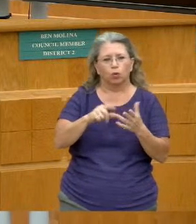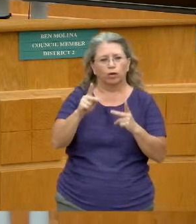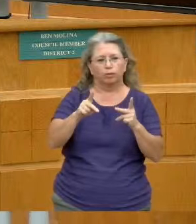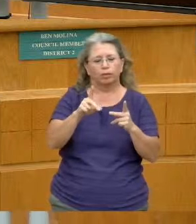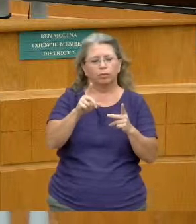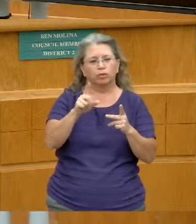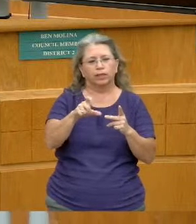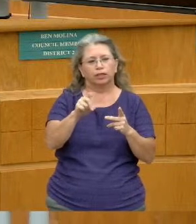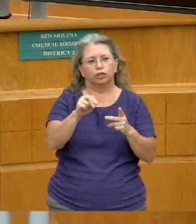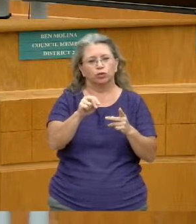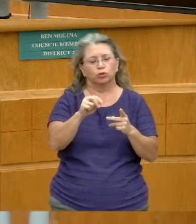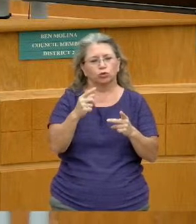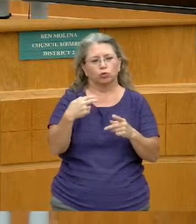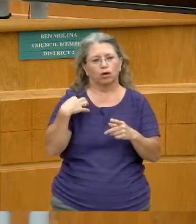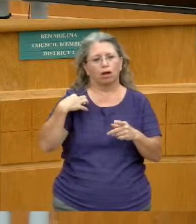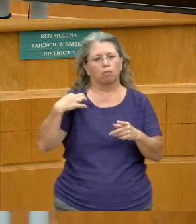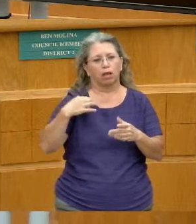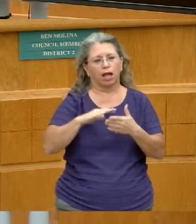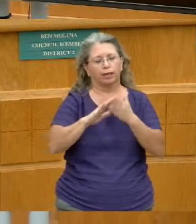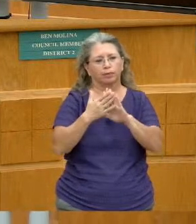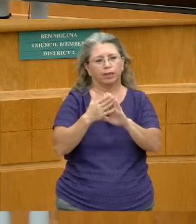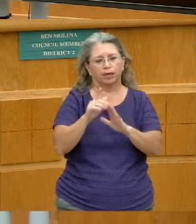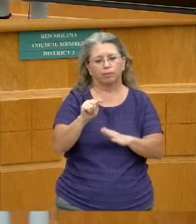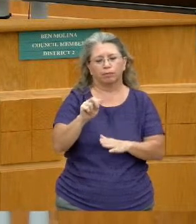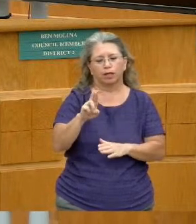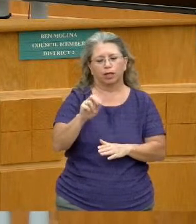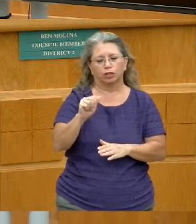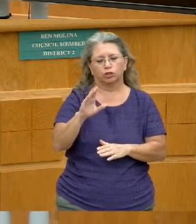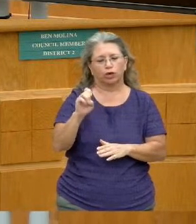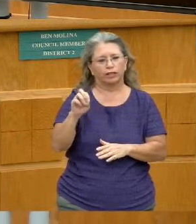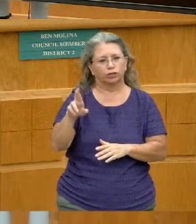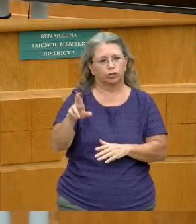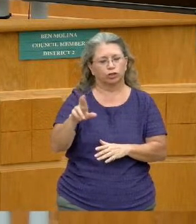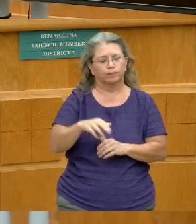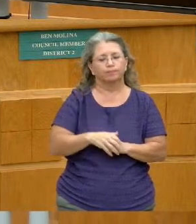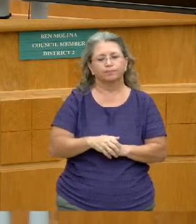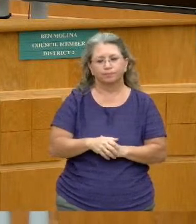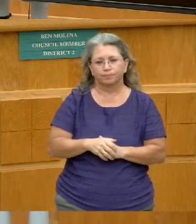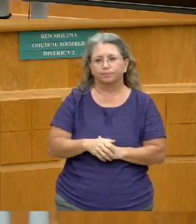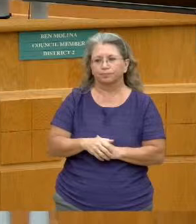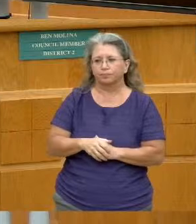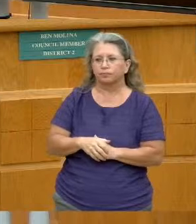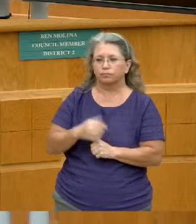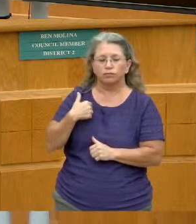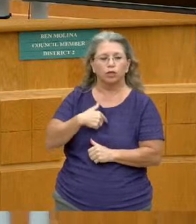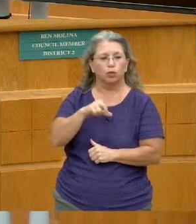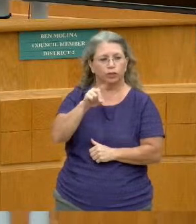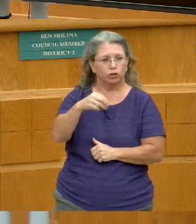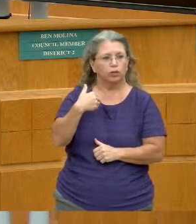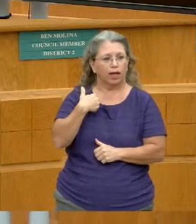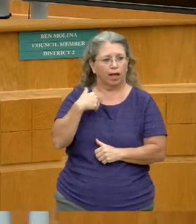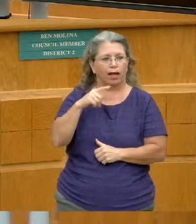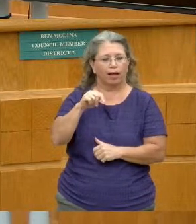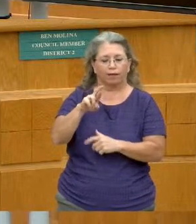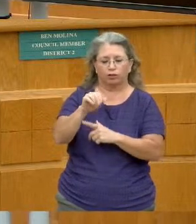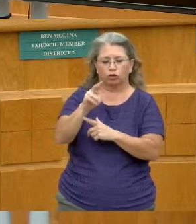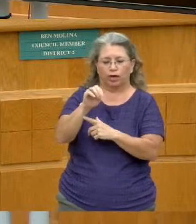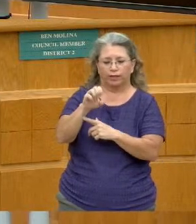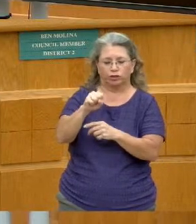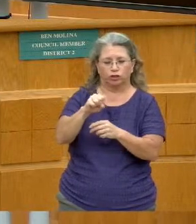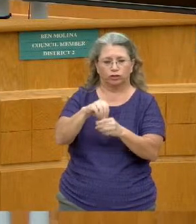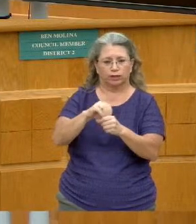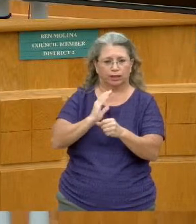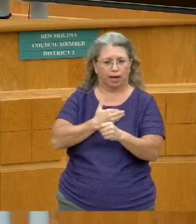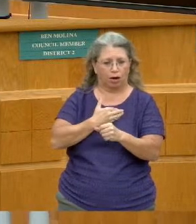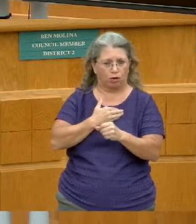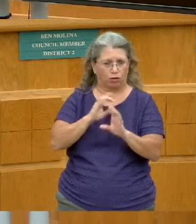for those positions? Okay, well, we have tracers in our department right now, the joint city-county